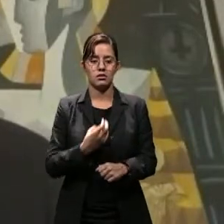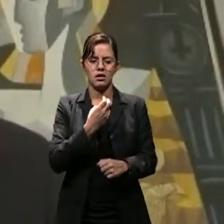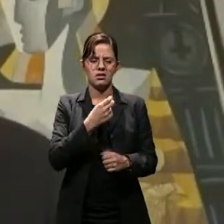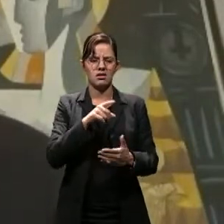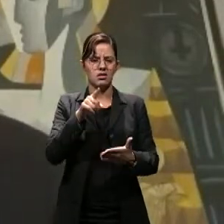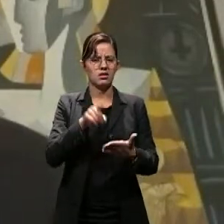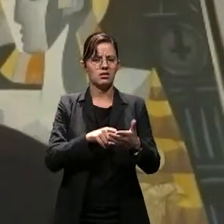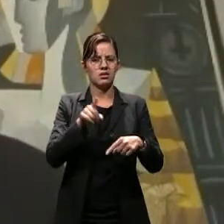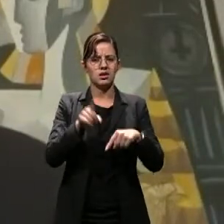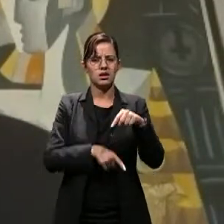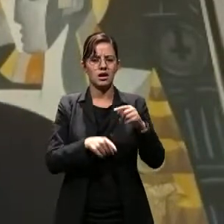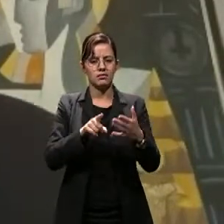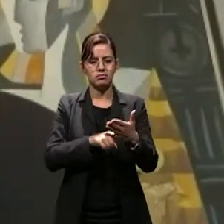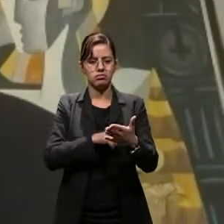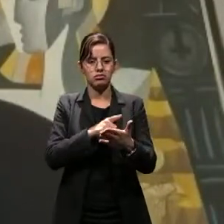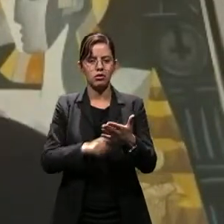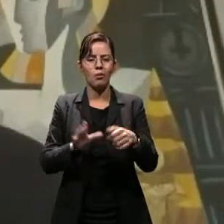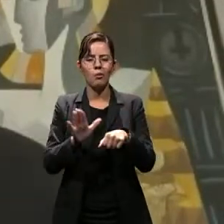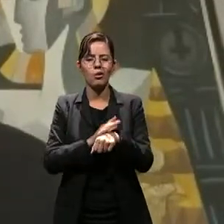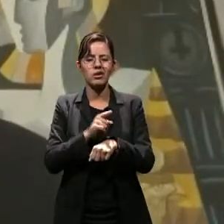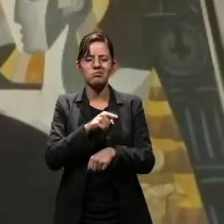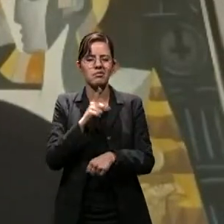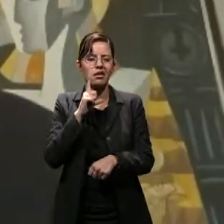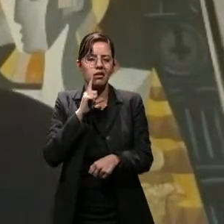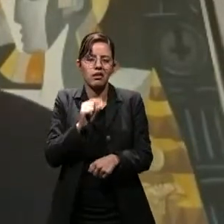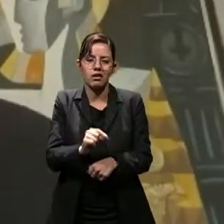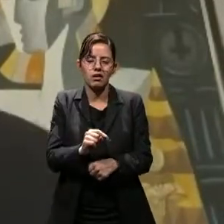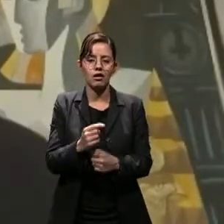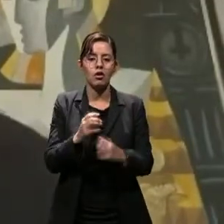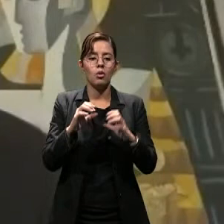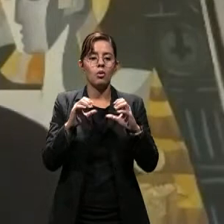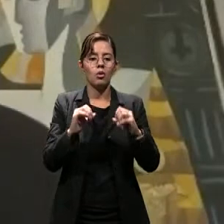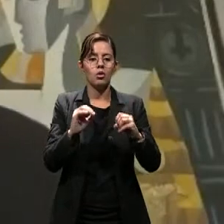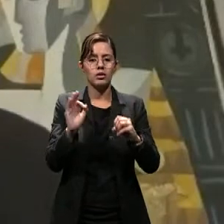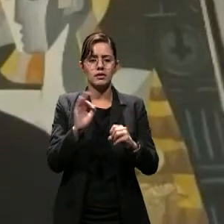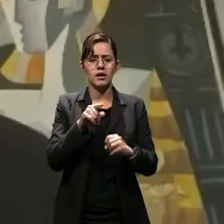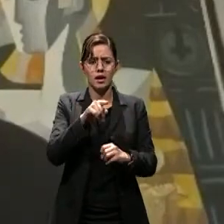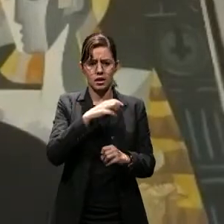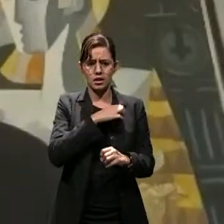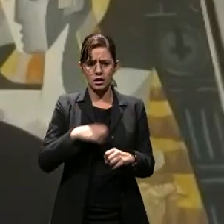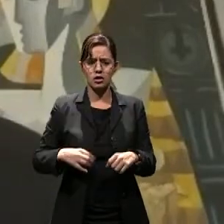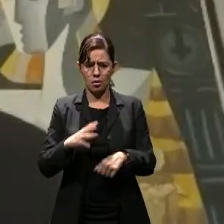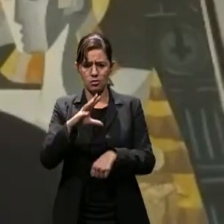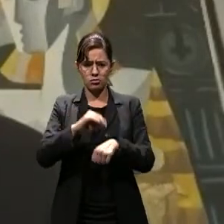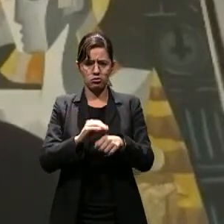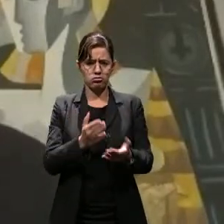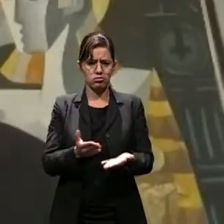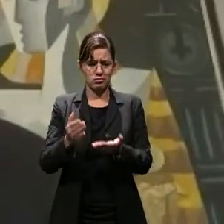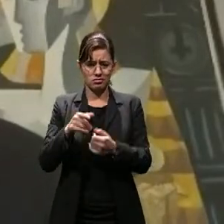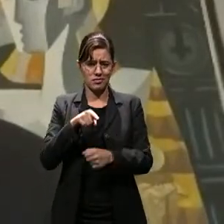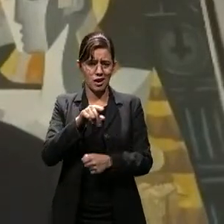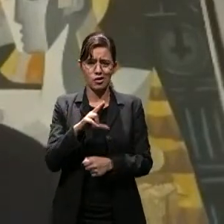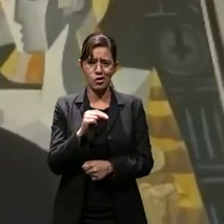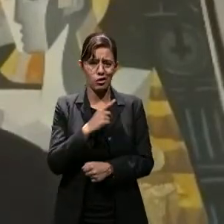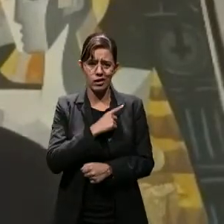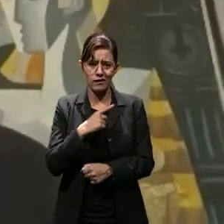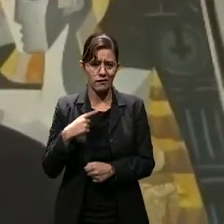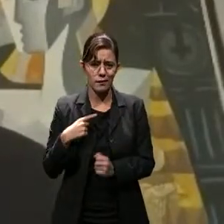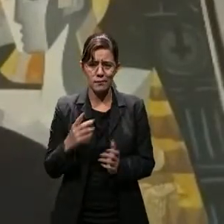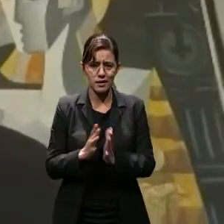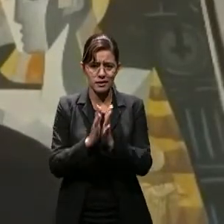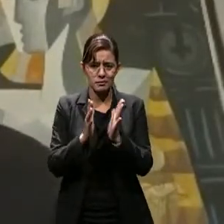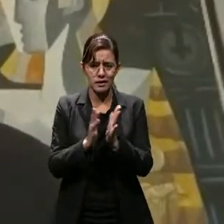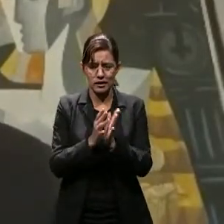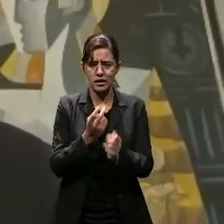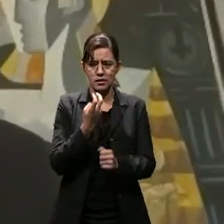disable candidacies for minor reasons, or they allow for candidacies that shouldn't be taking